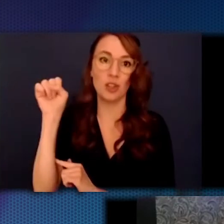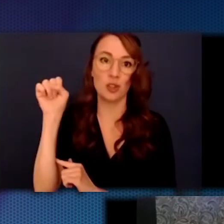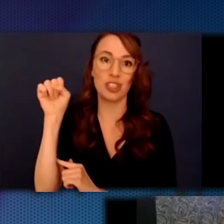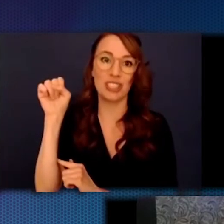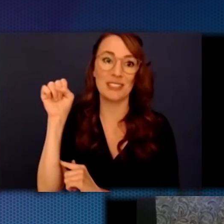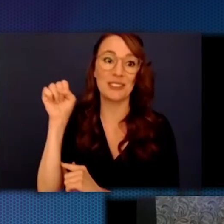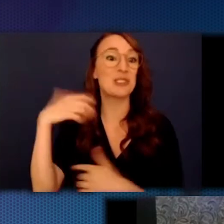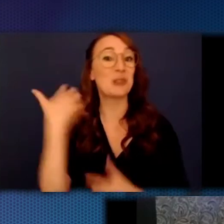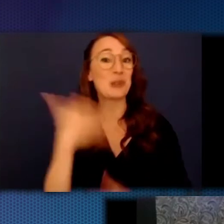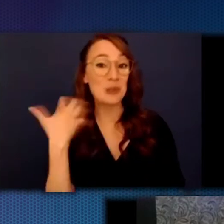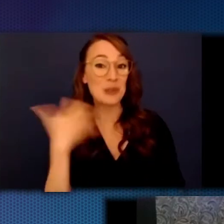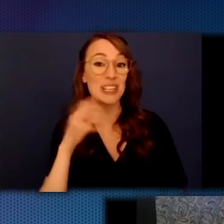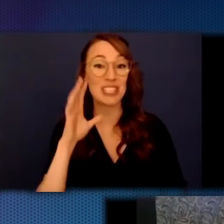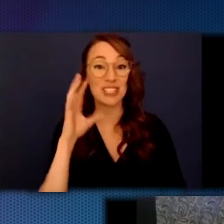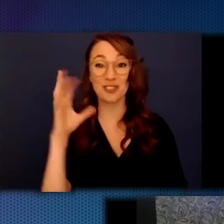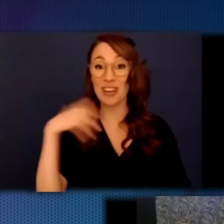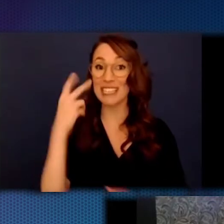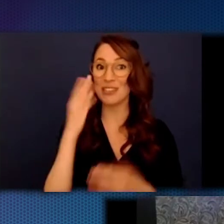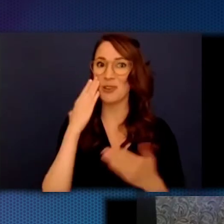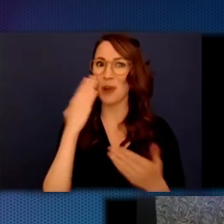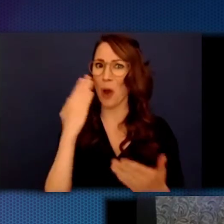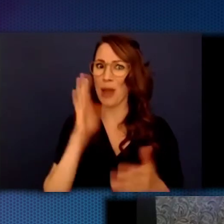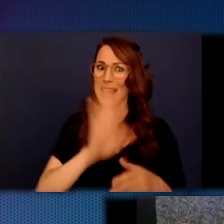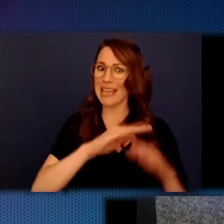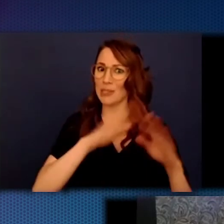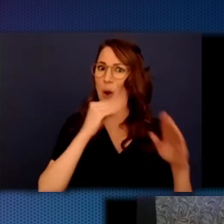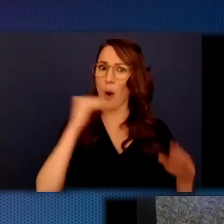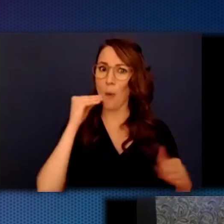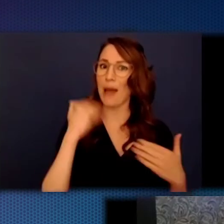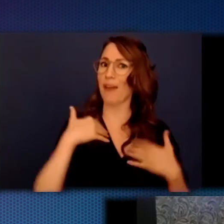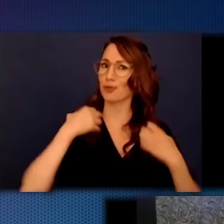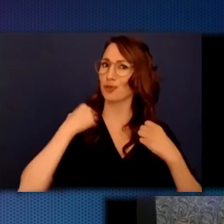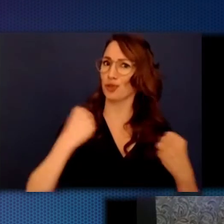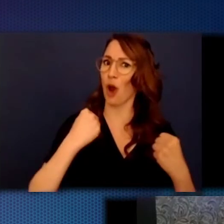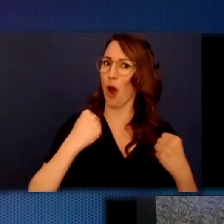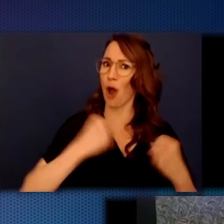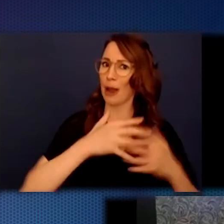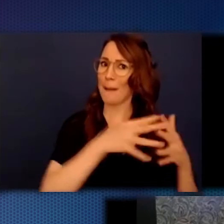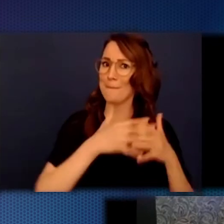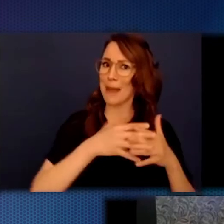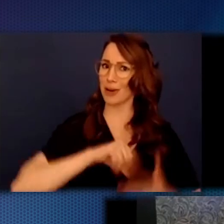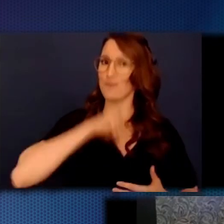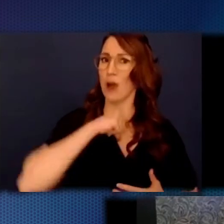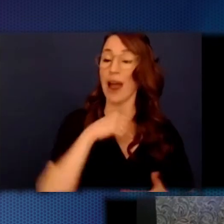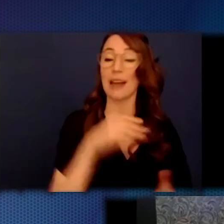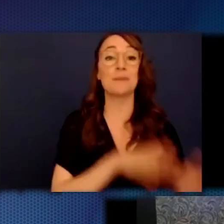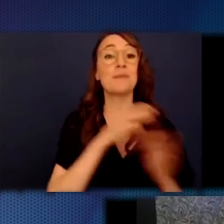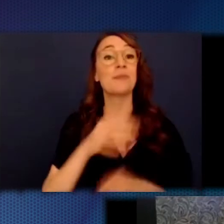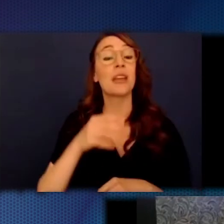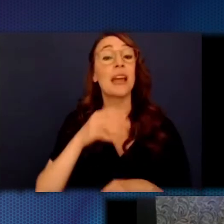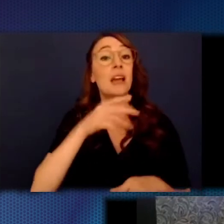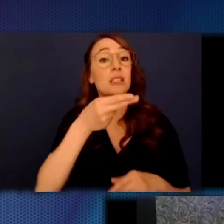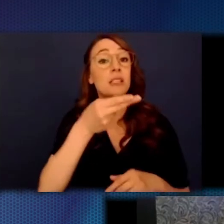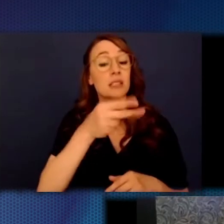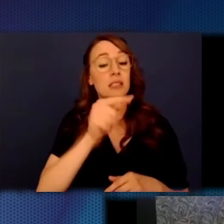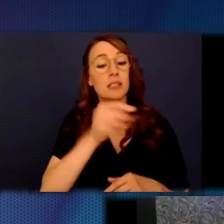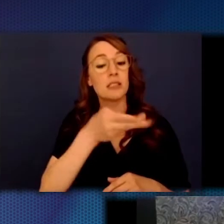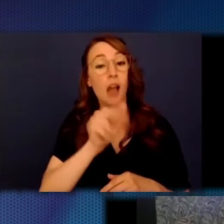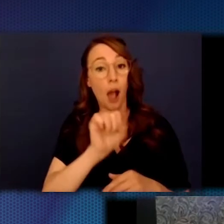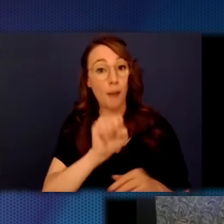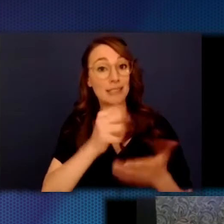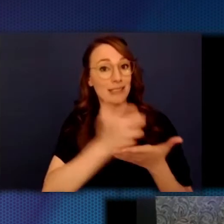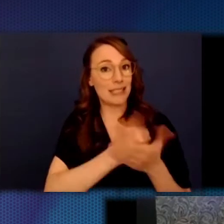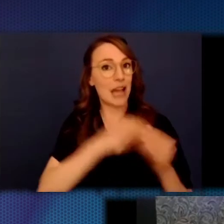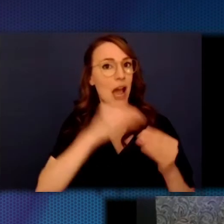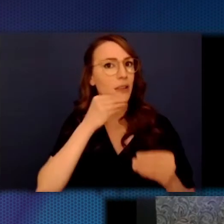patriotism. The land where the house sits was passed down from Thomas's mother, Susanna Asford Beatty. She was